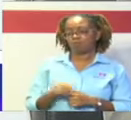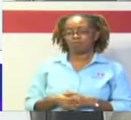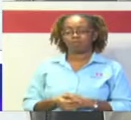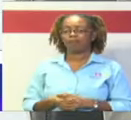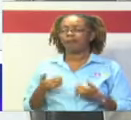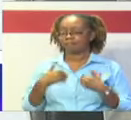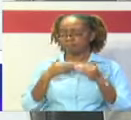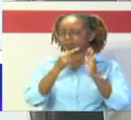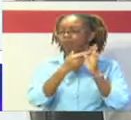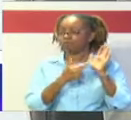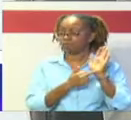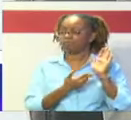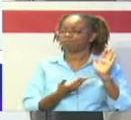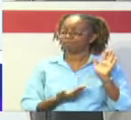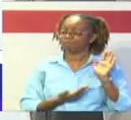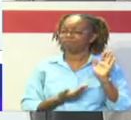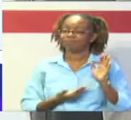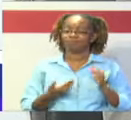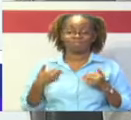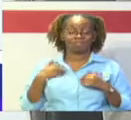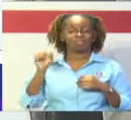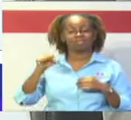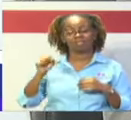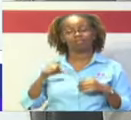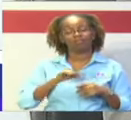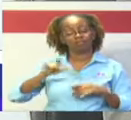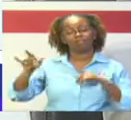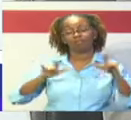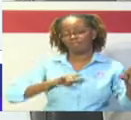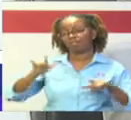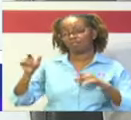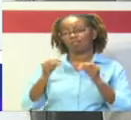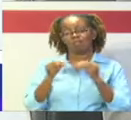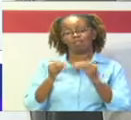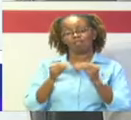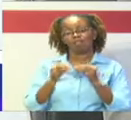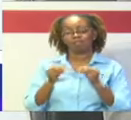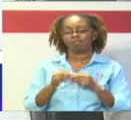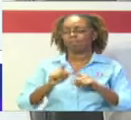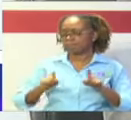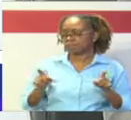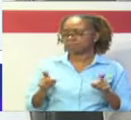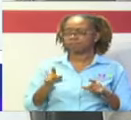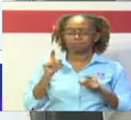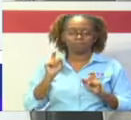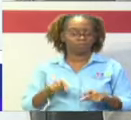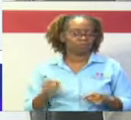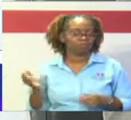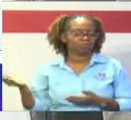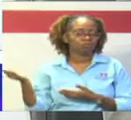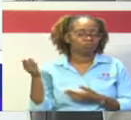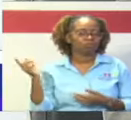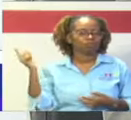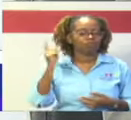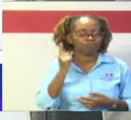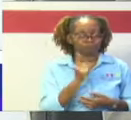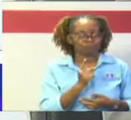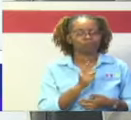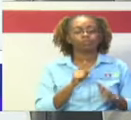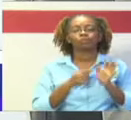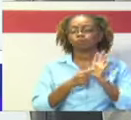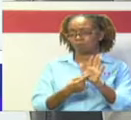greater numbers, we do have the requirement to have a negative PCR test 72 hours or less before you